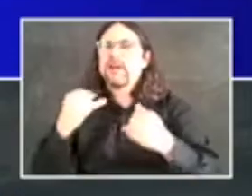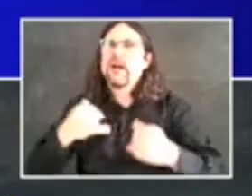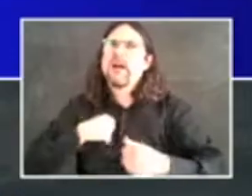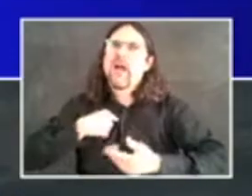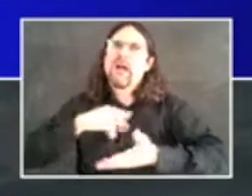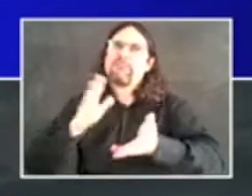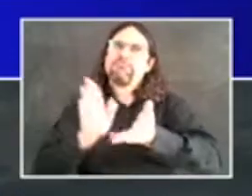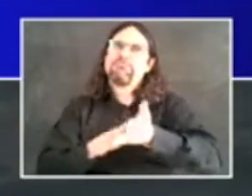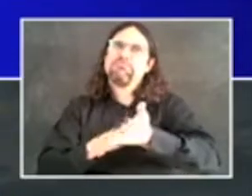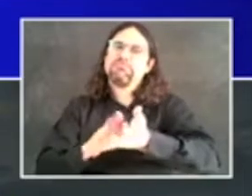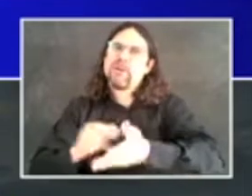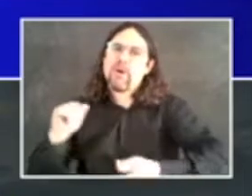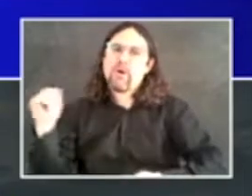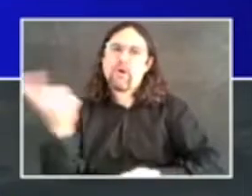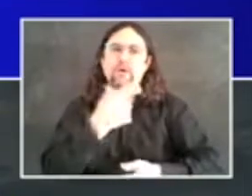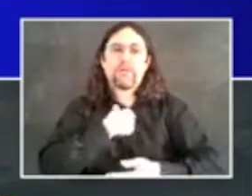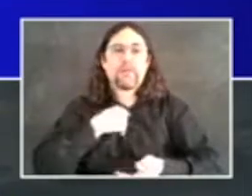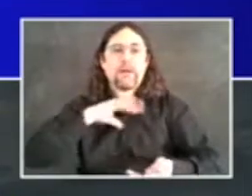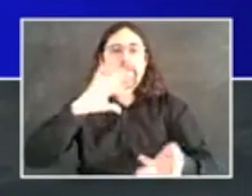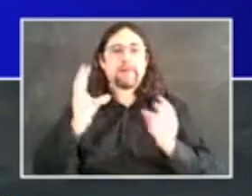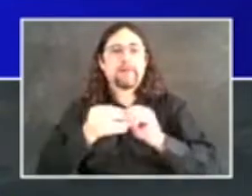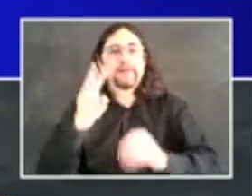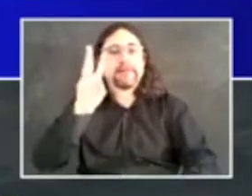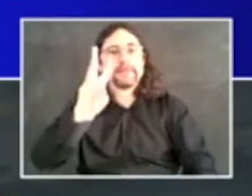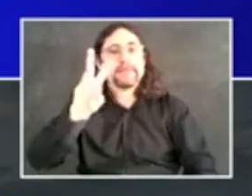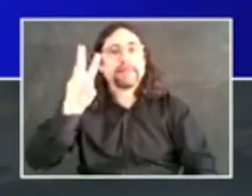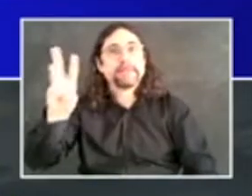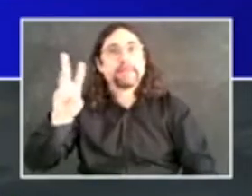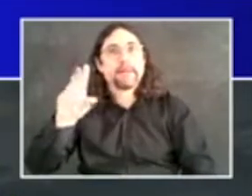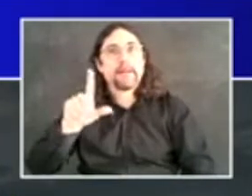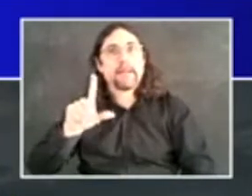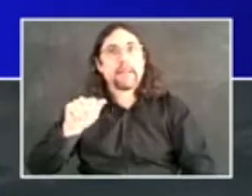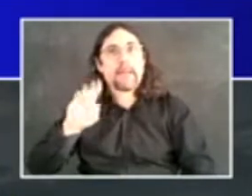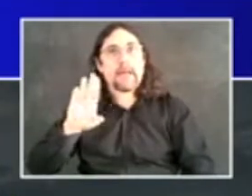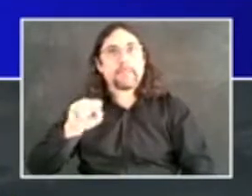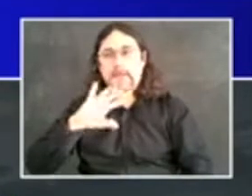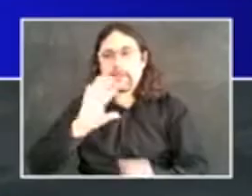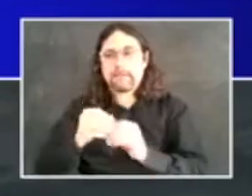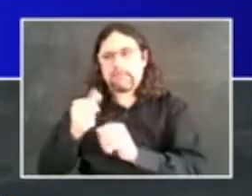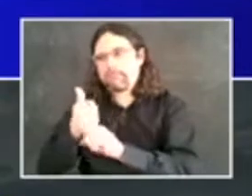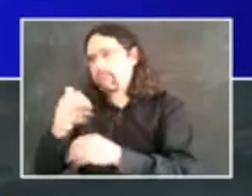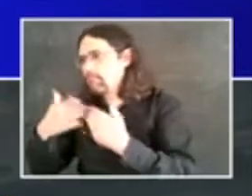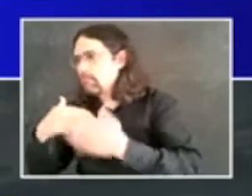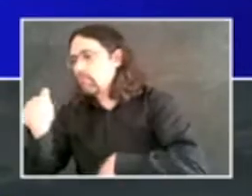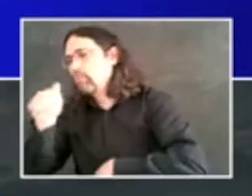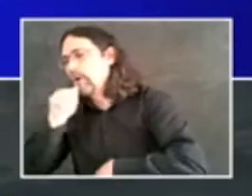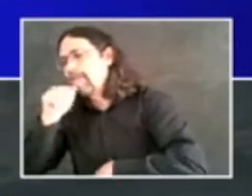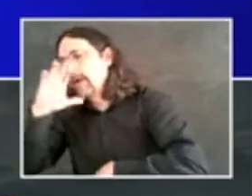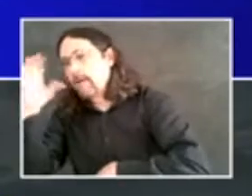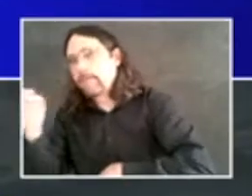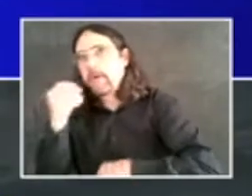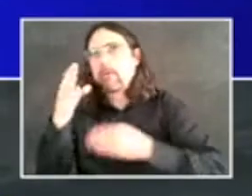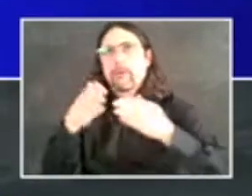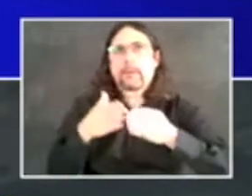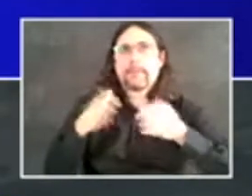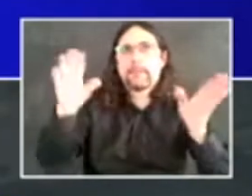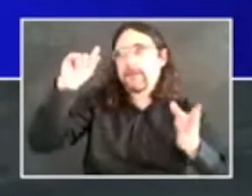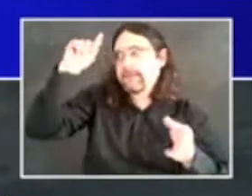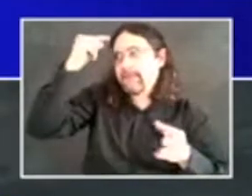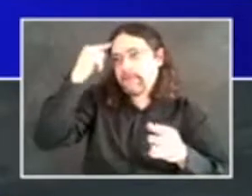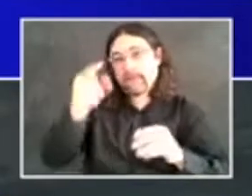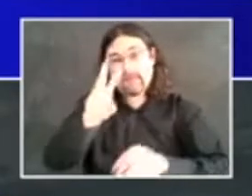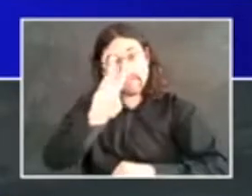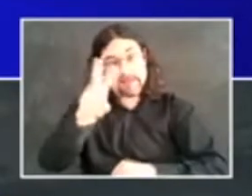in all the private labs, all of you are also heroes in this effort. I want to express my deep thanks to all of you,